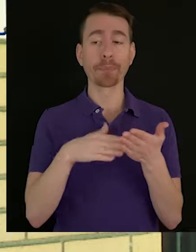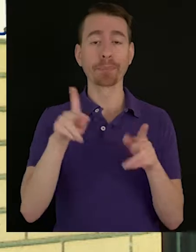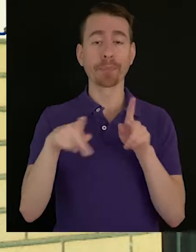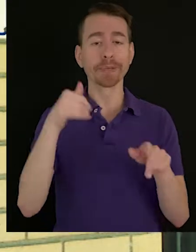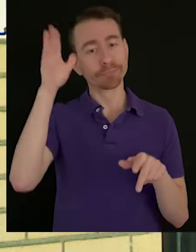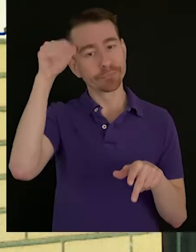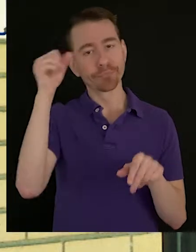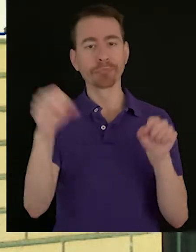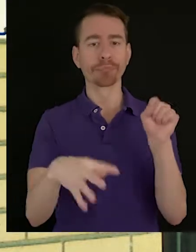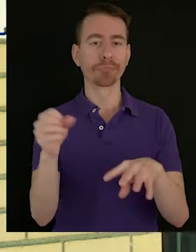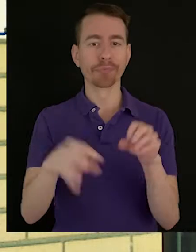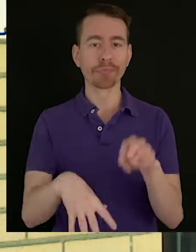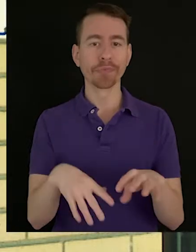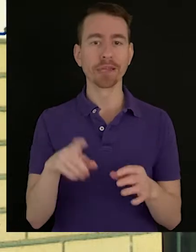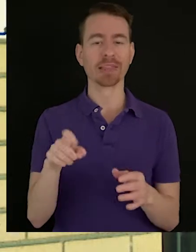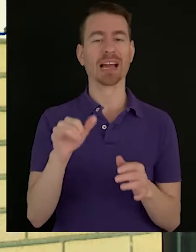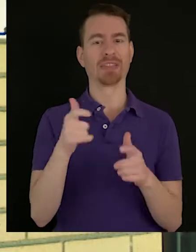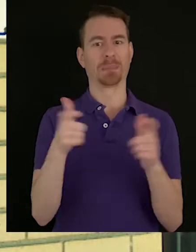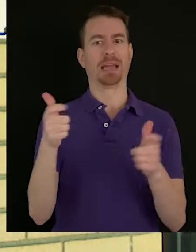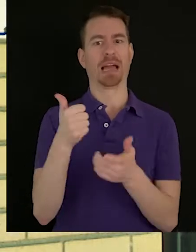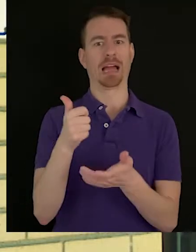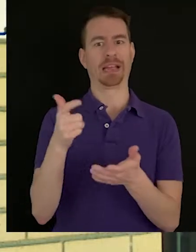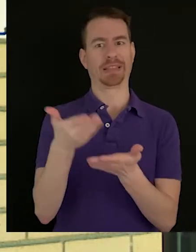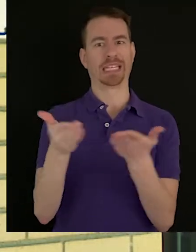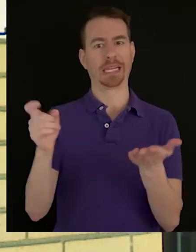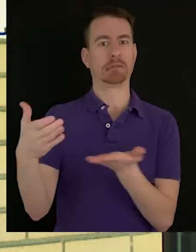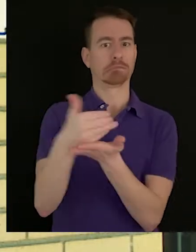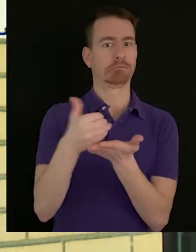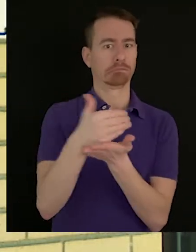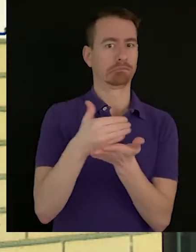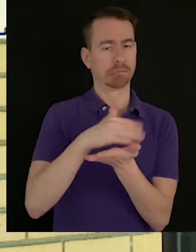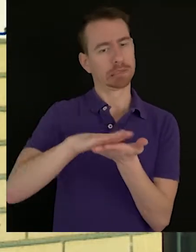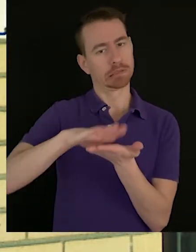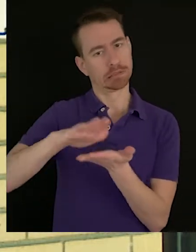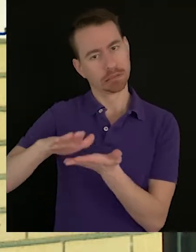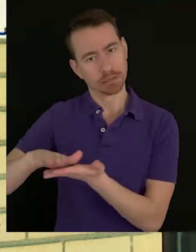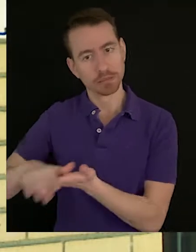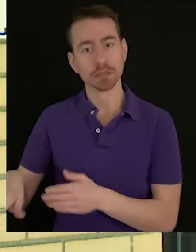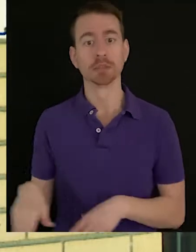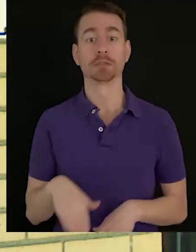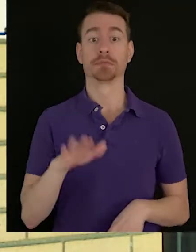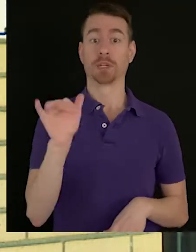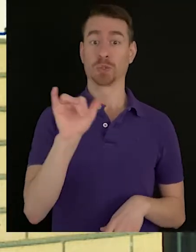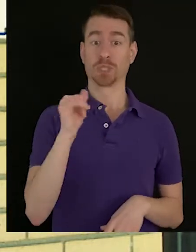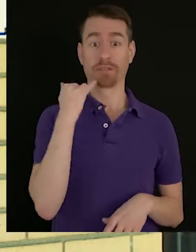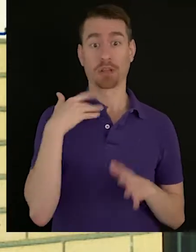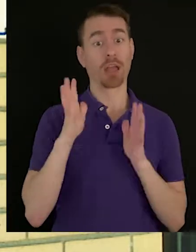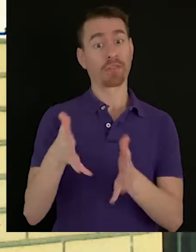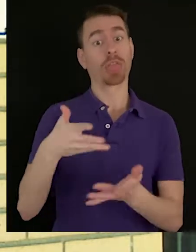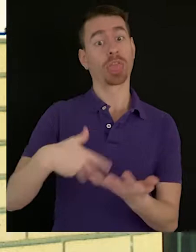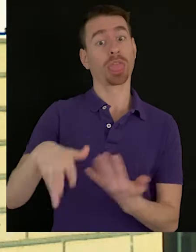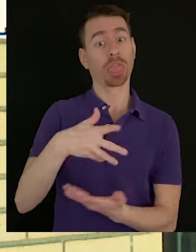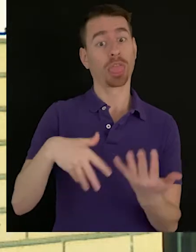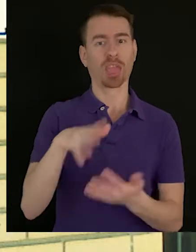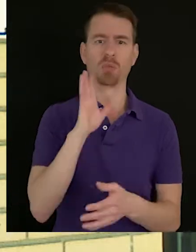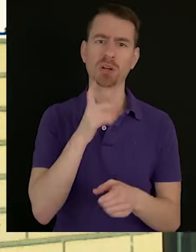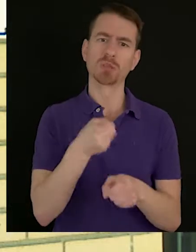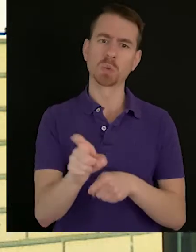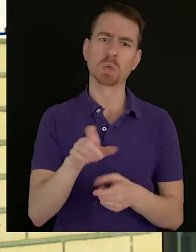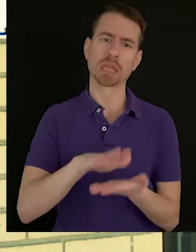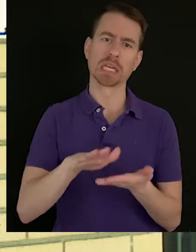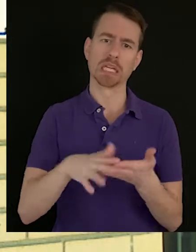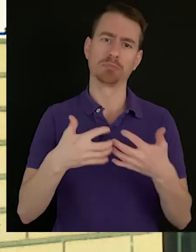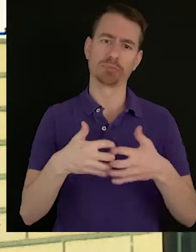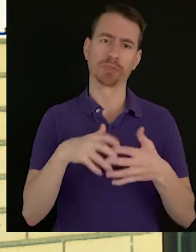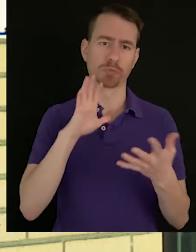these items first because they're the largest pollution items in the water, so they're easy to take out. Plus, they would do a lot of damage down the line to